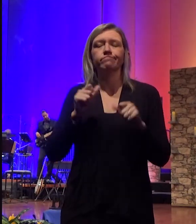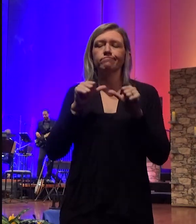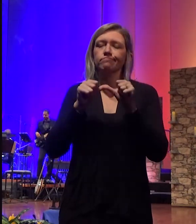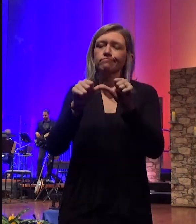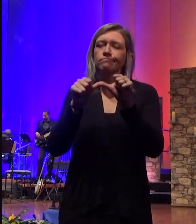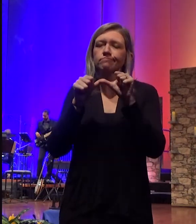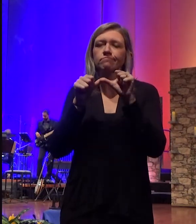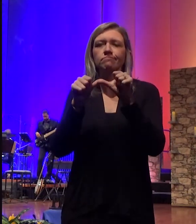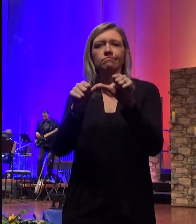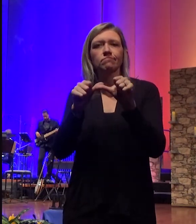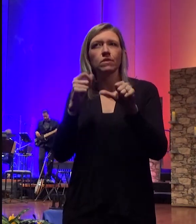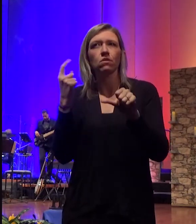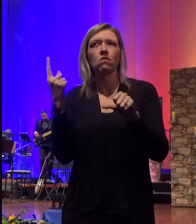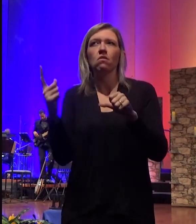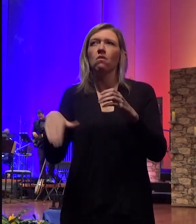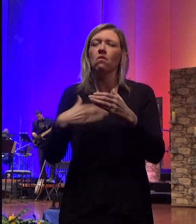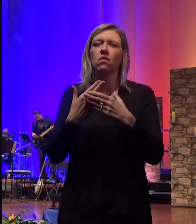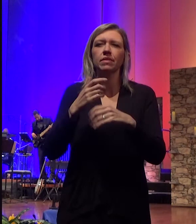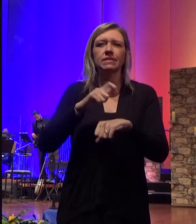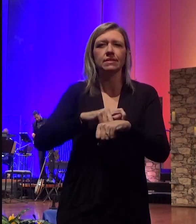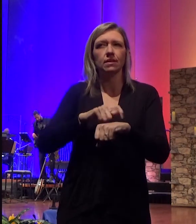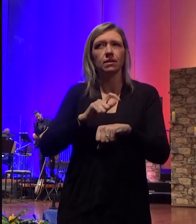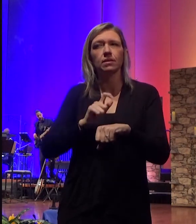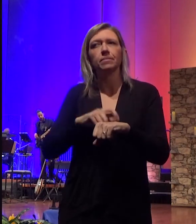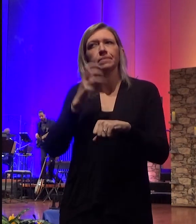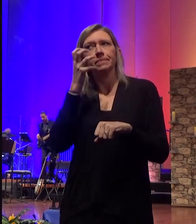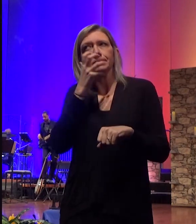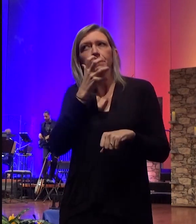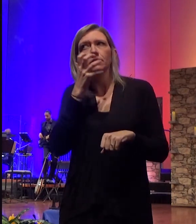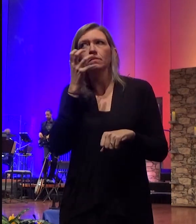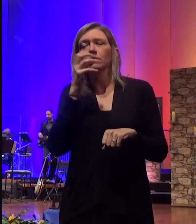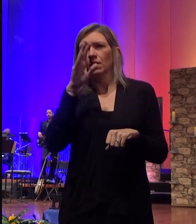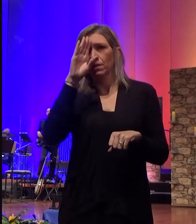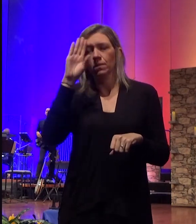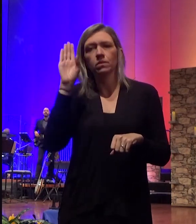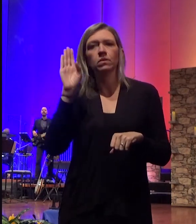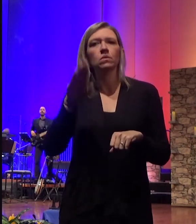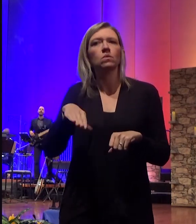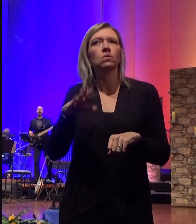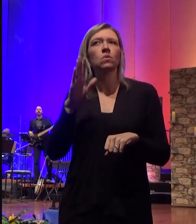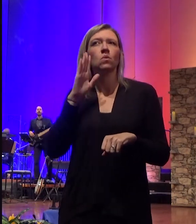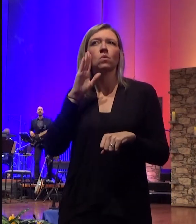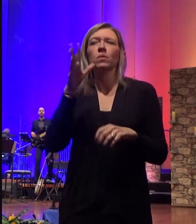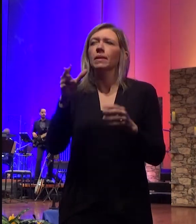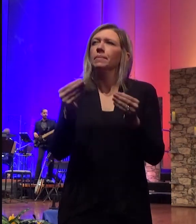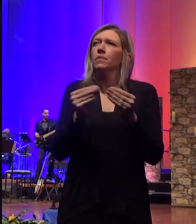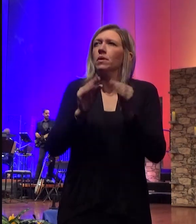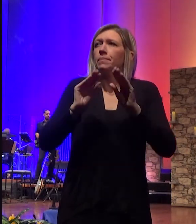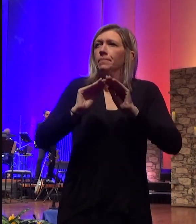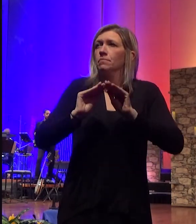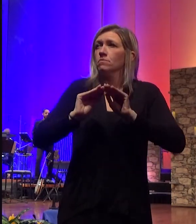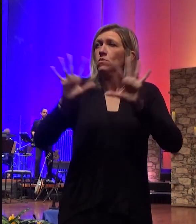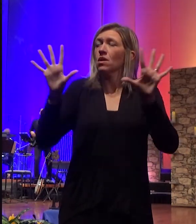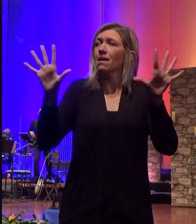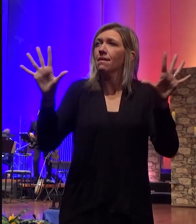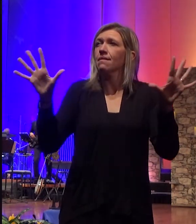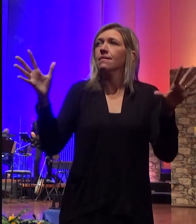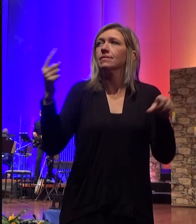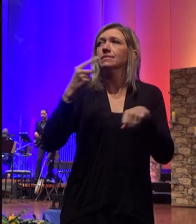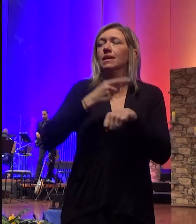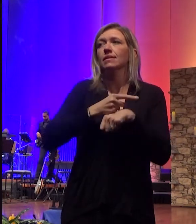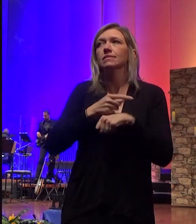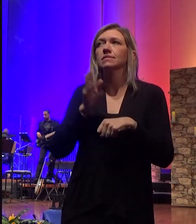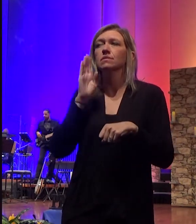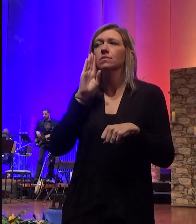the time. Oh, I know there's gonna be some